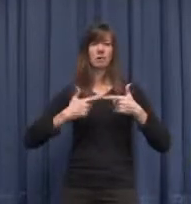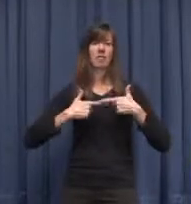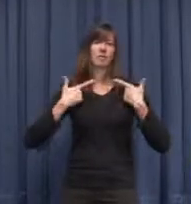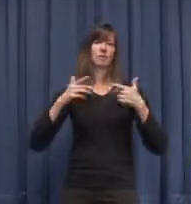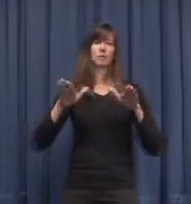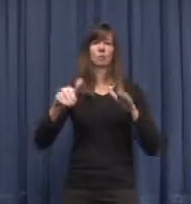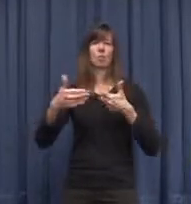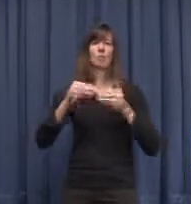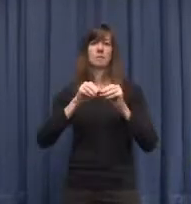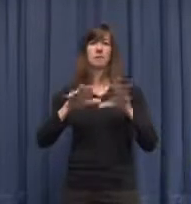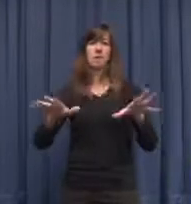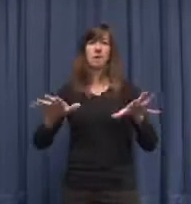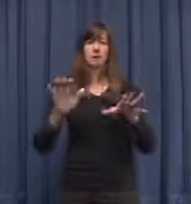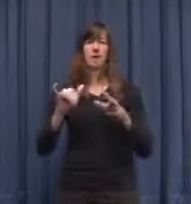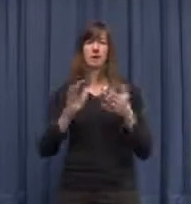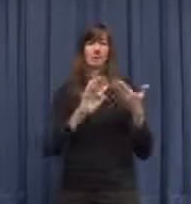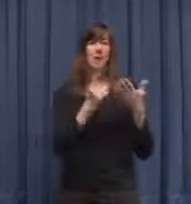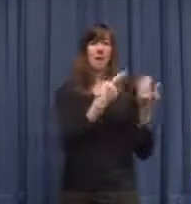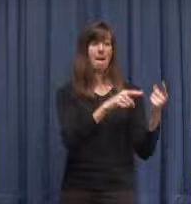Another question